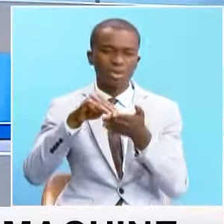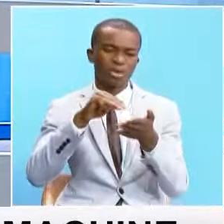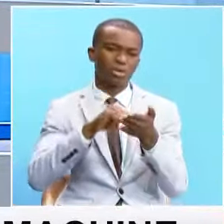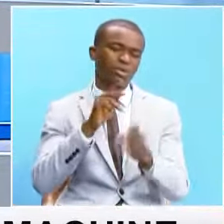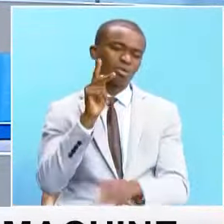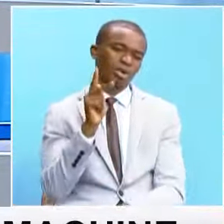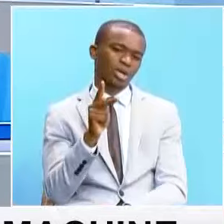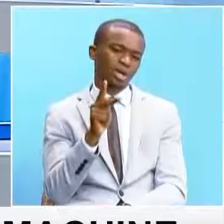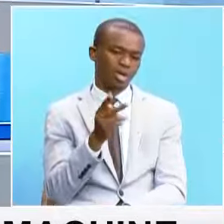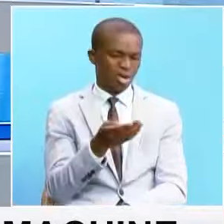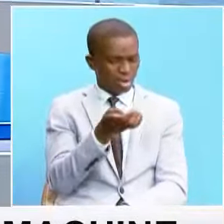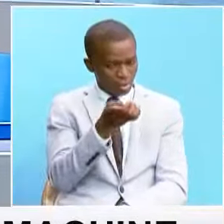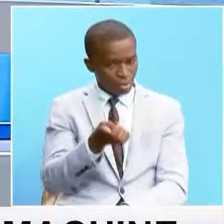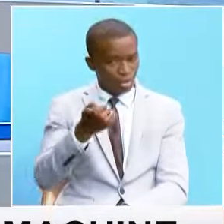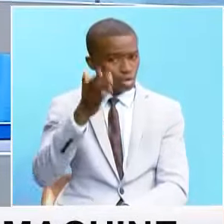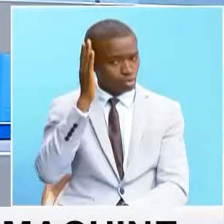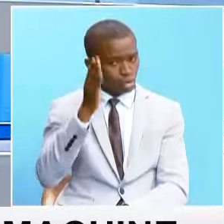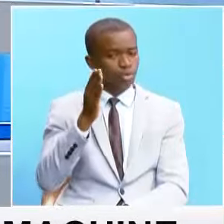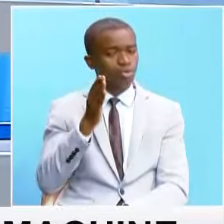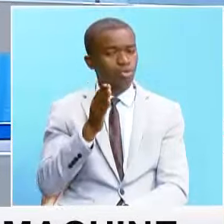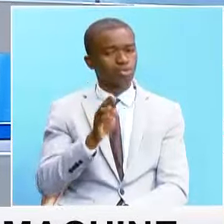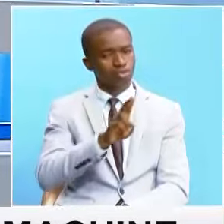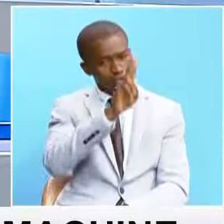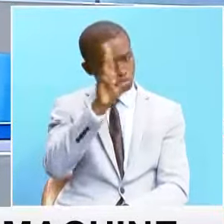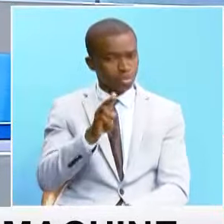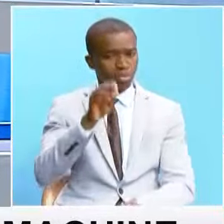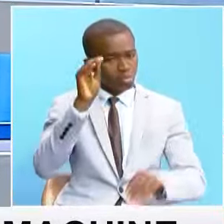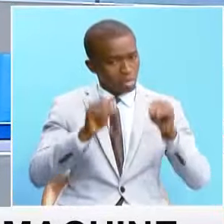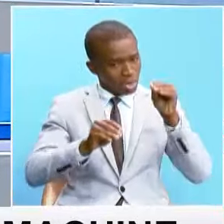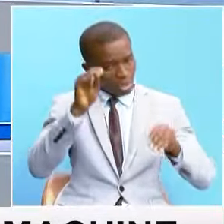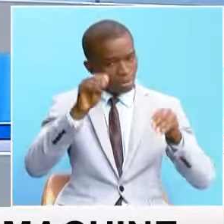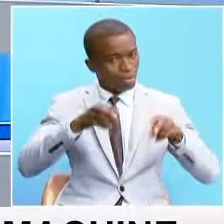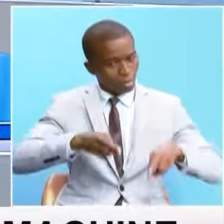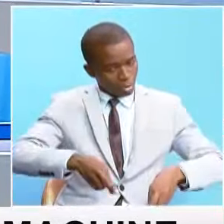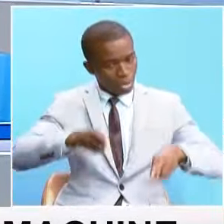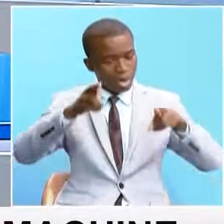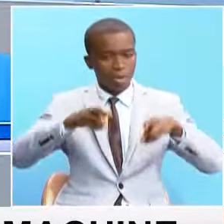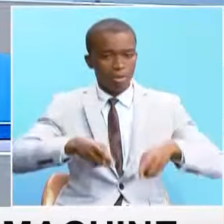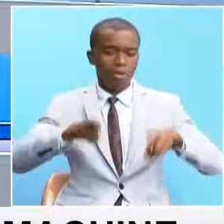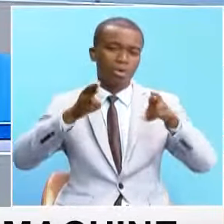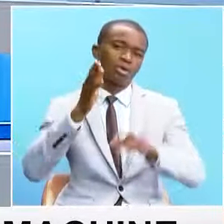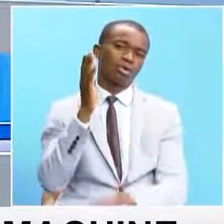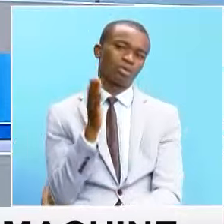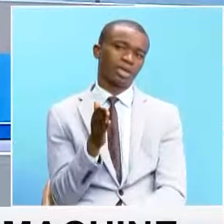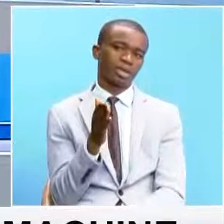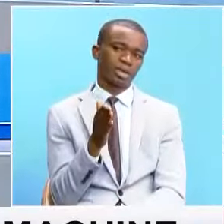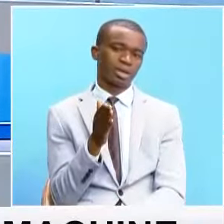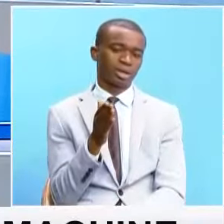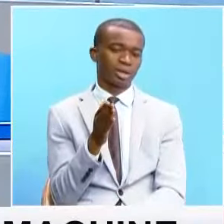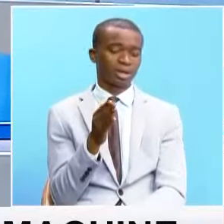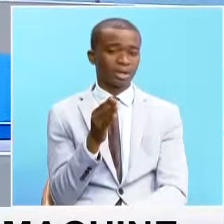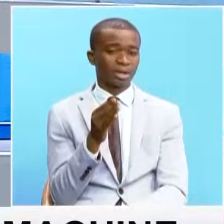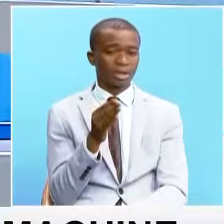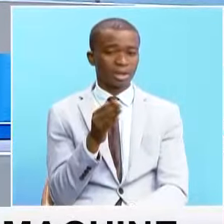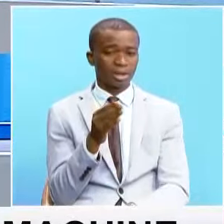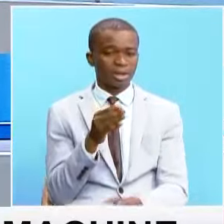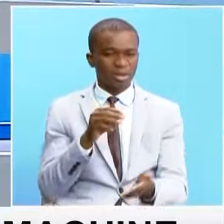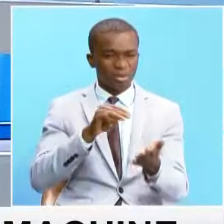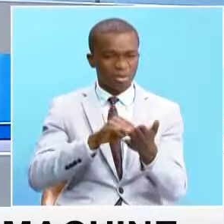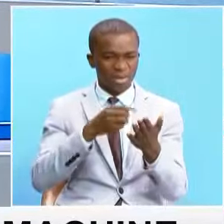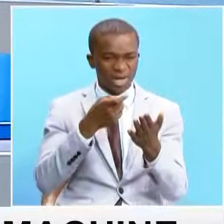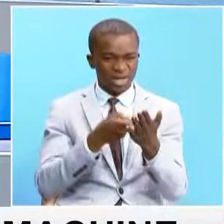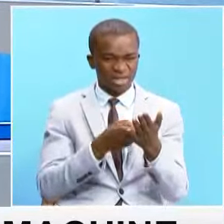roads in the district. Mansa Municipal Council Public Relations Officer Rebecca Mawere says the equipment bought using the Constituency